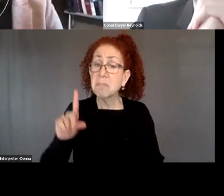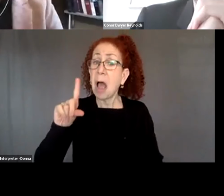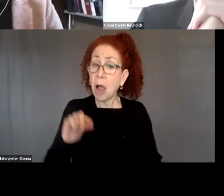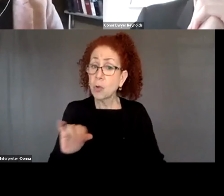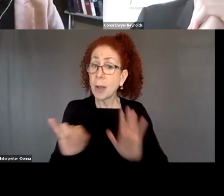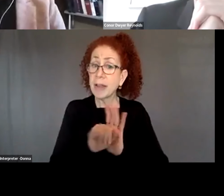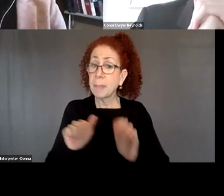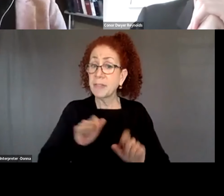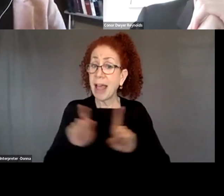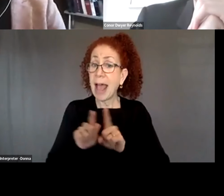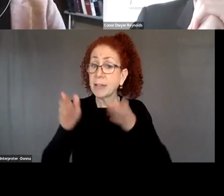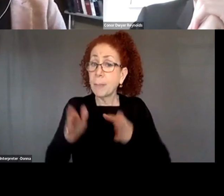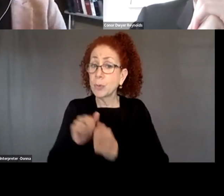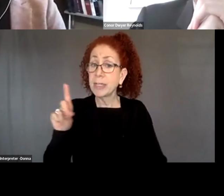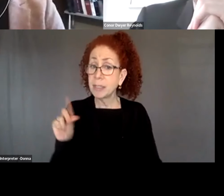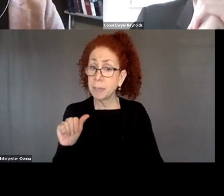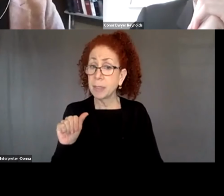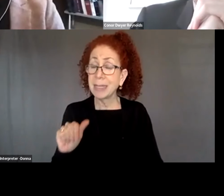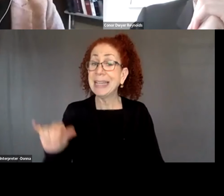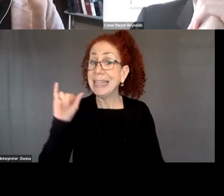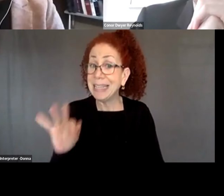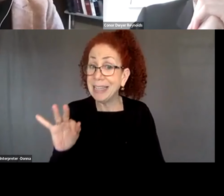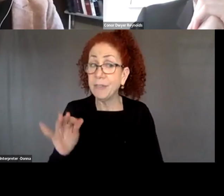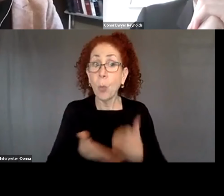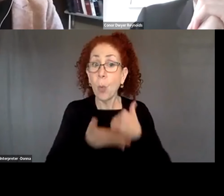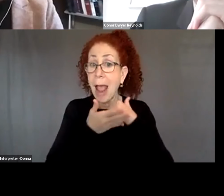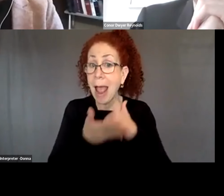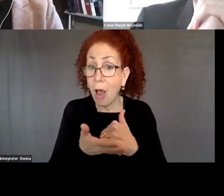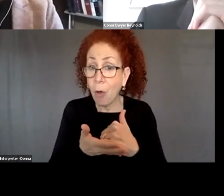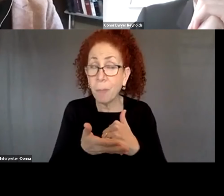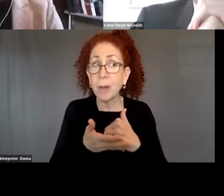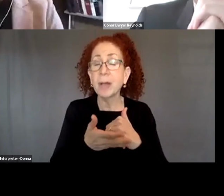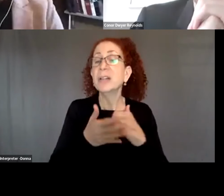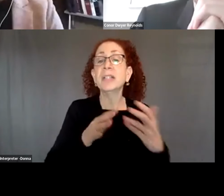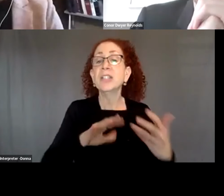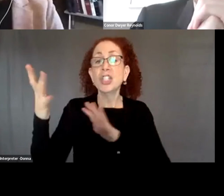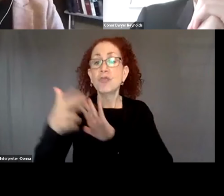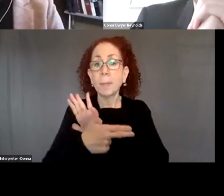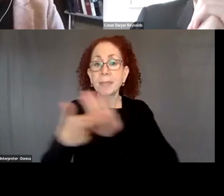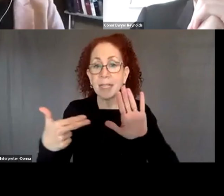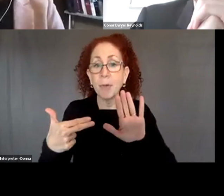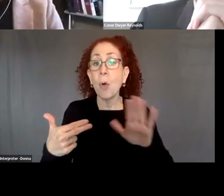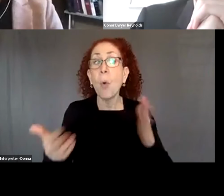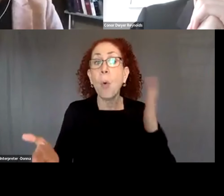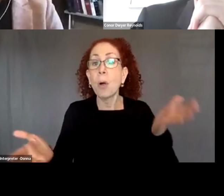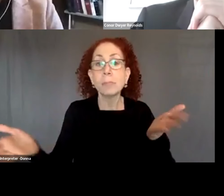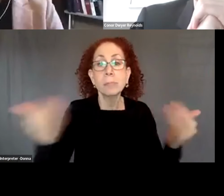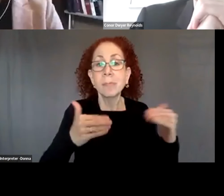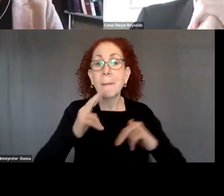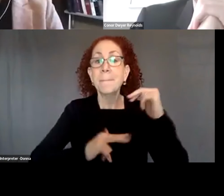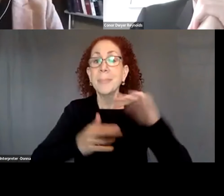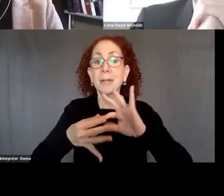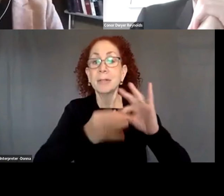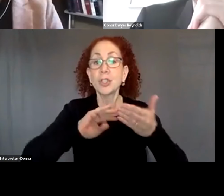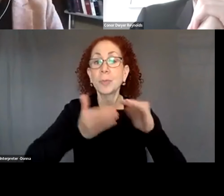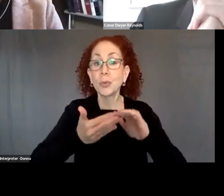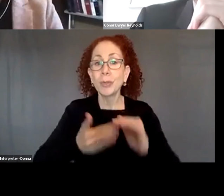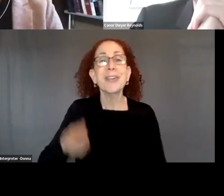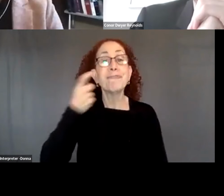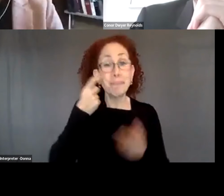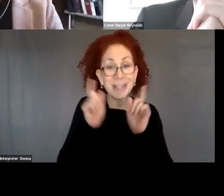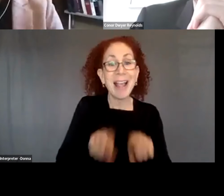as a person with a disability where it will help to disrupt stigma or to build community. So as happened recently,